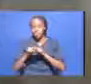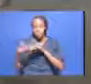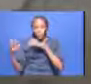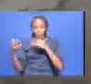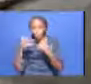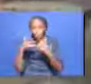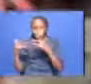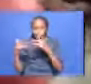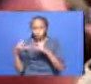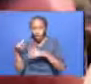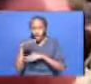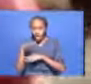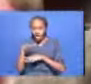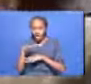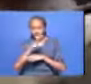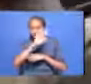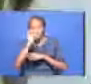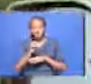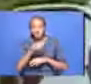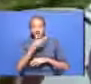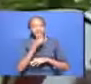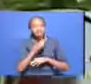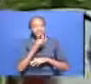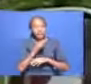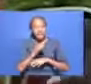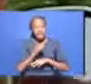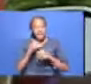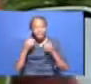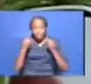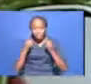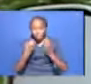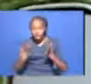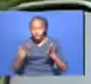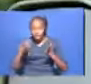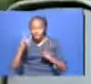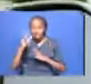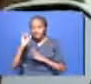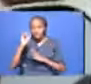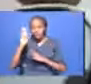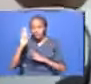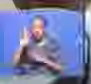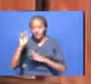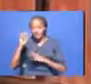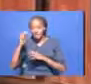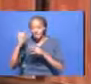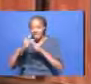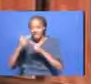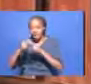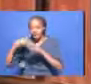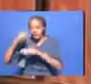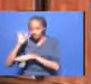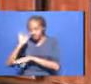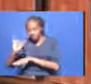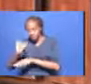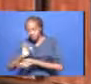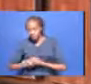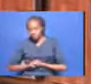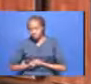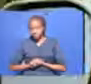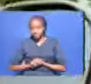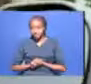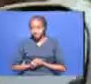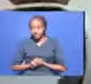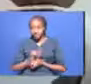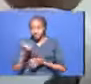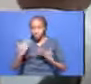title, the African Father, and so many Liberian children named after him. People will tell me, or they themselves, they will tell me,